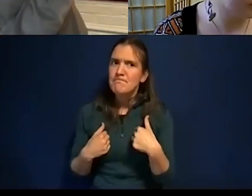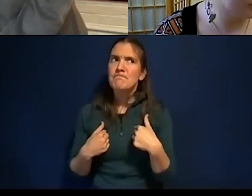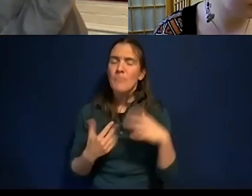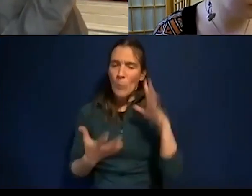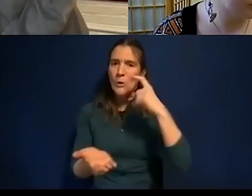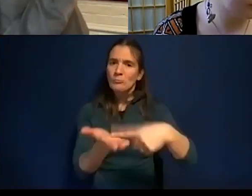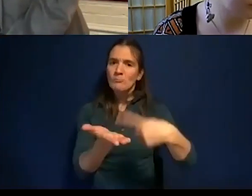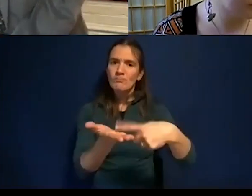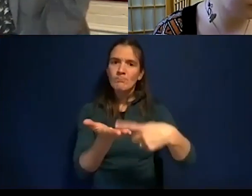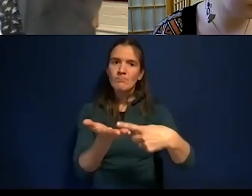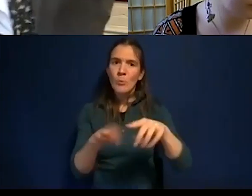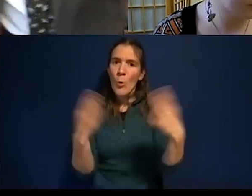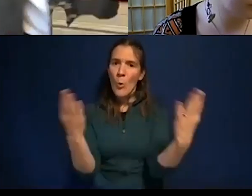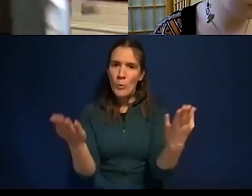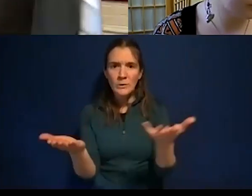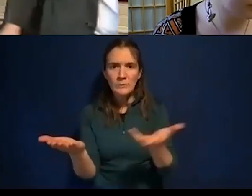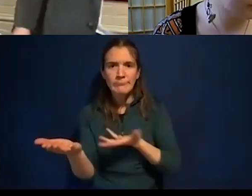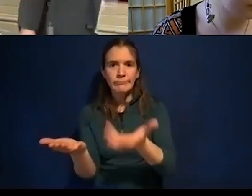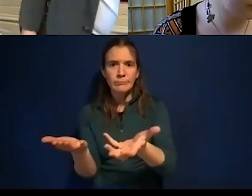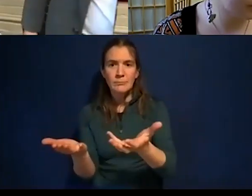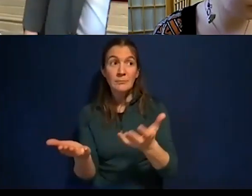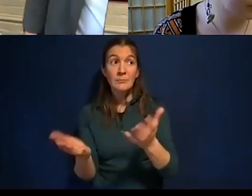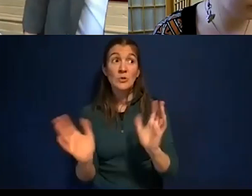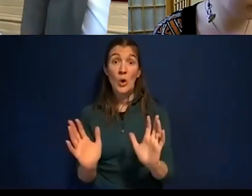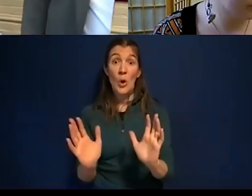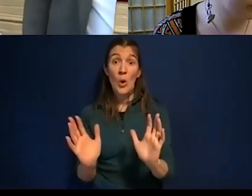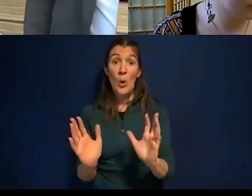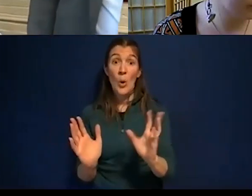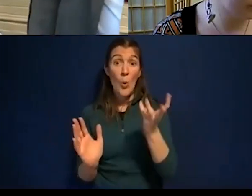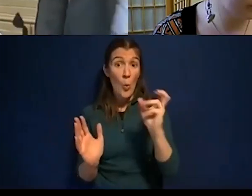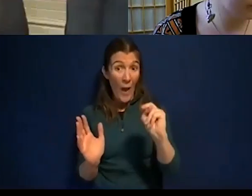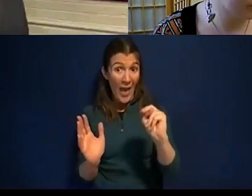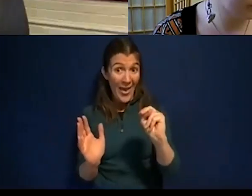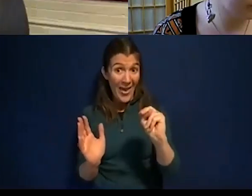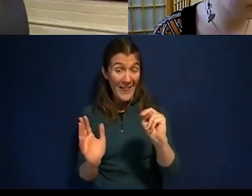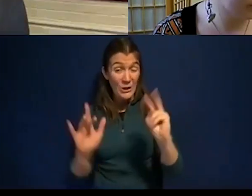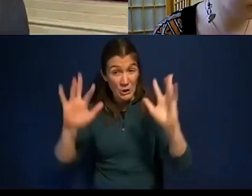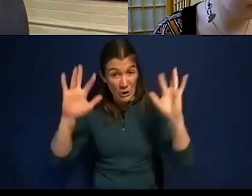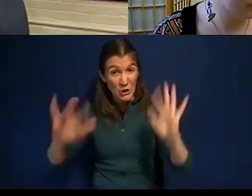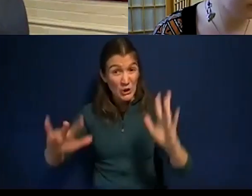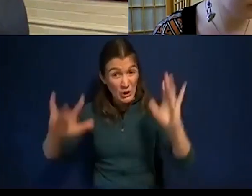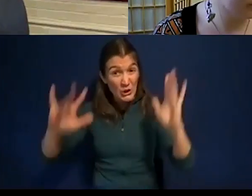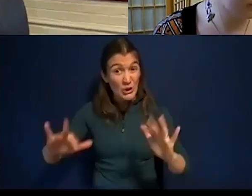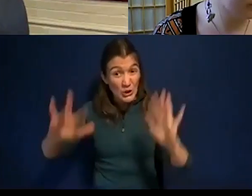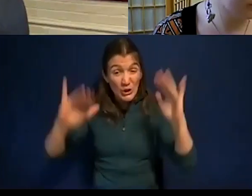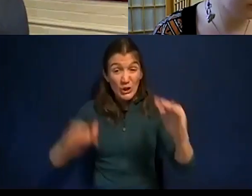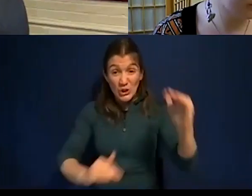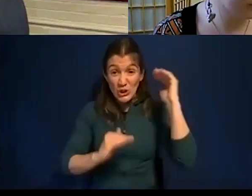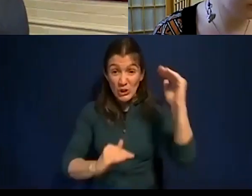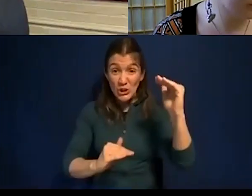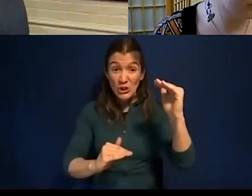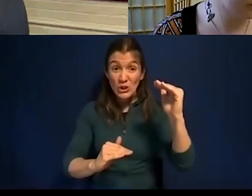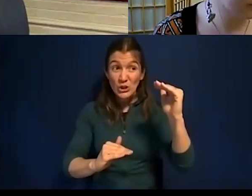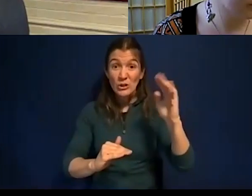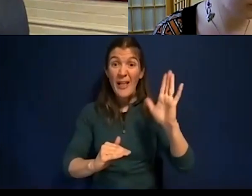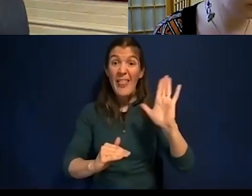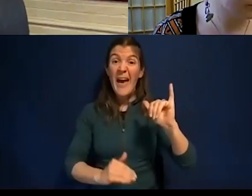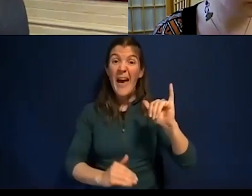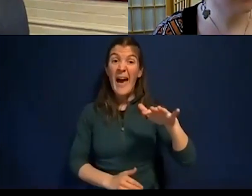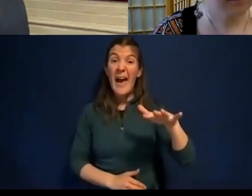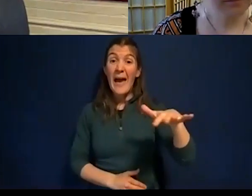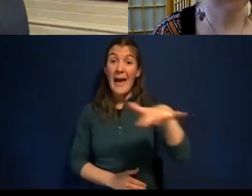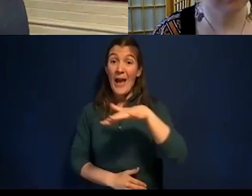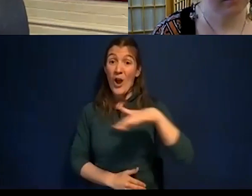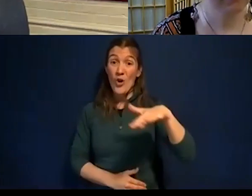about is, so the time of year is going to be heavy snowfall. So that island gets